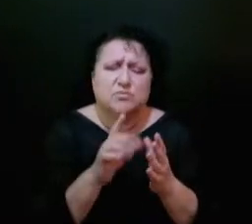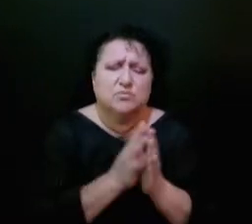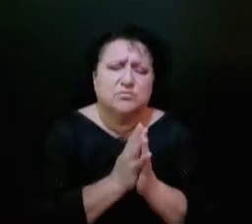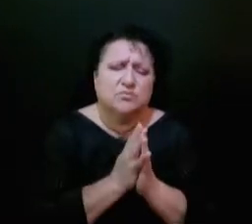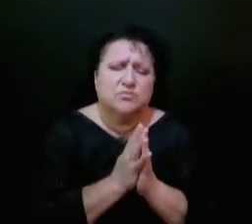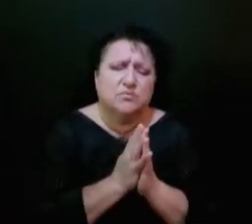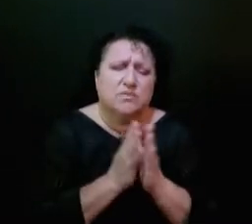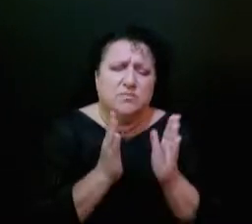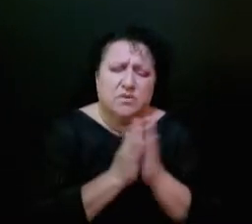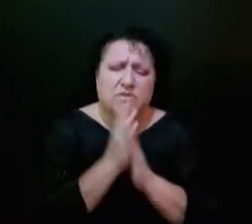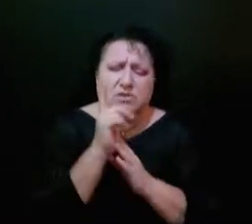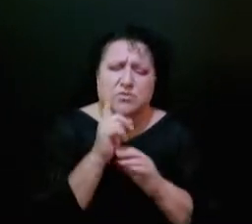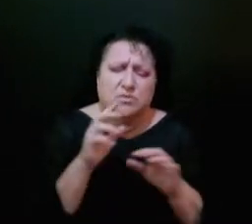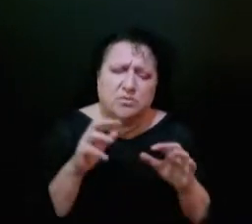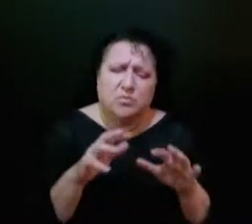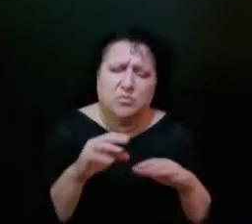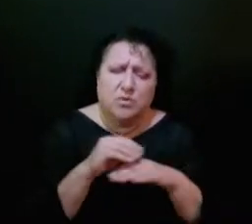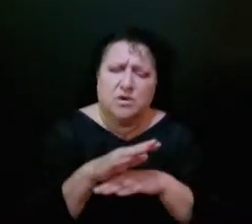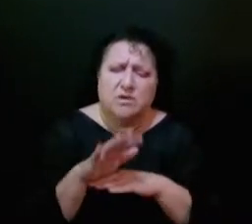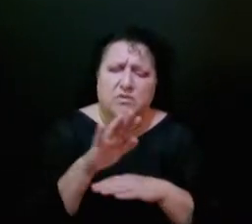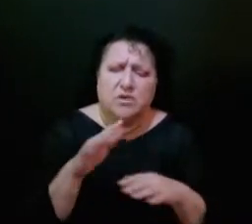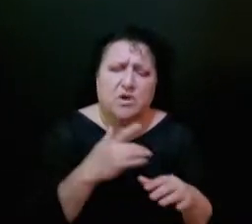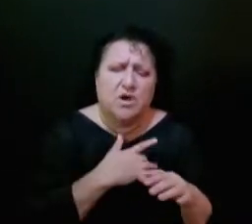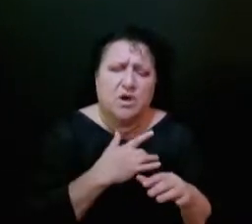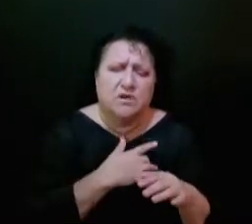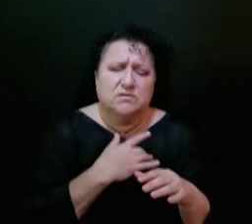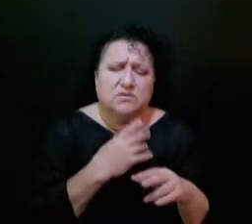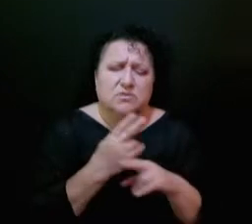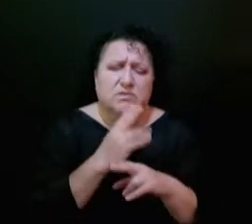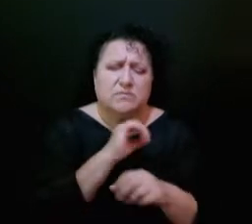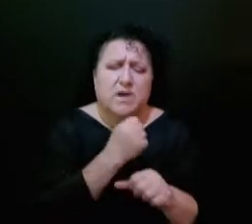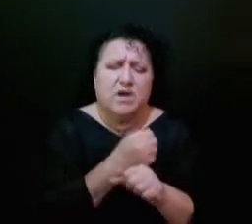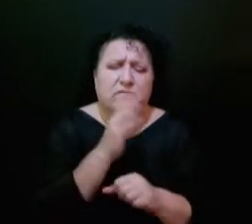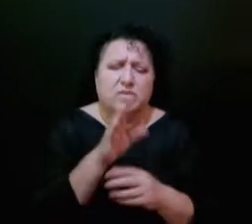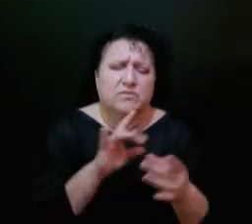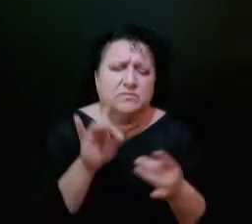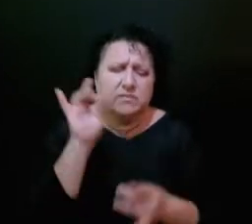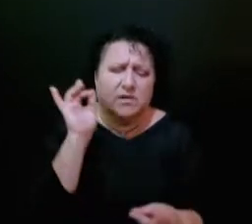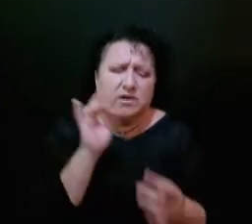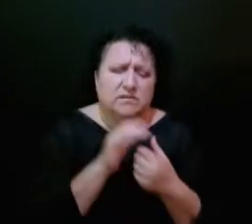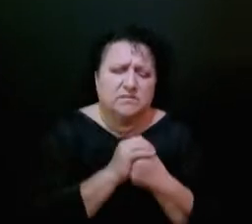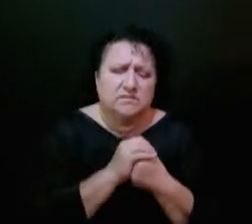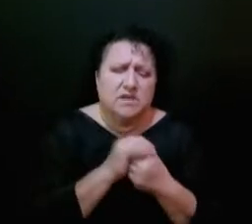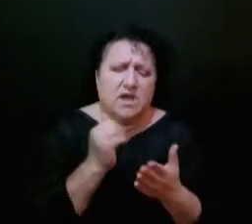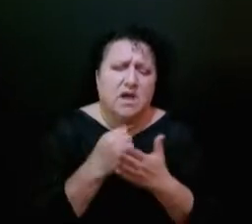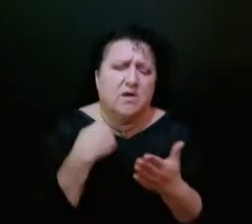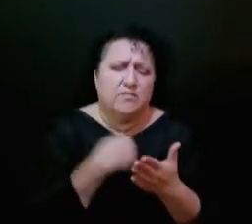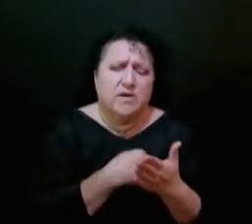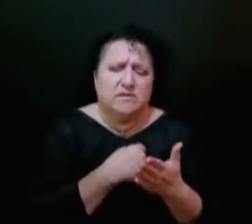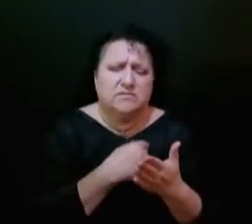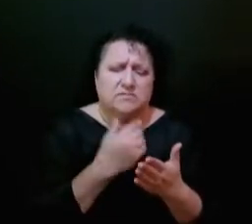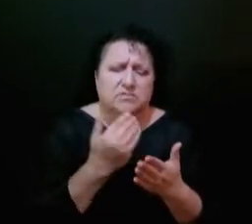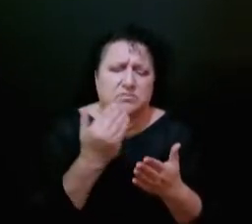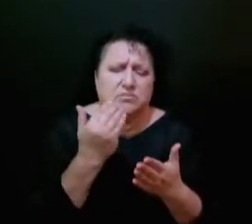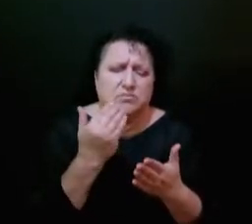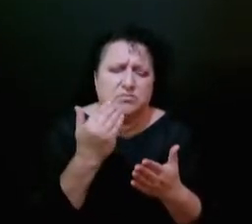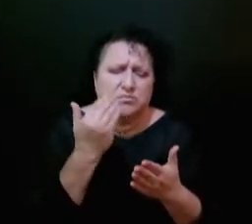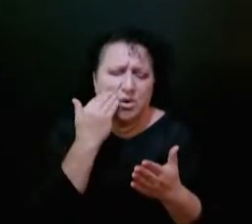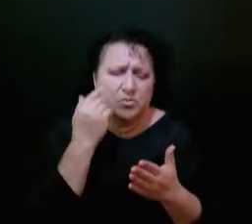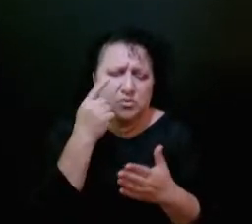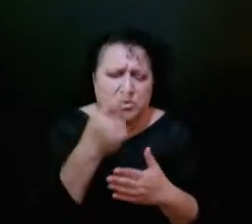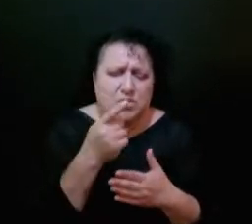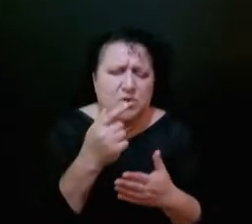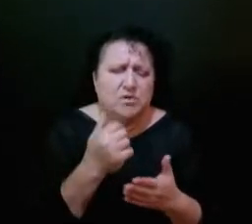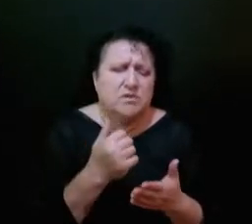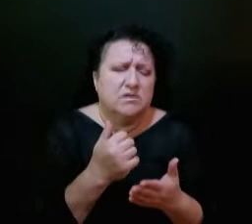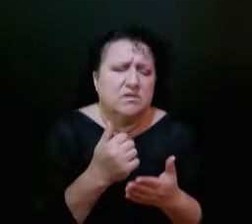work in their hearts by the power of your Spirit, that you would help us to come to know you, that you would help draw them to you by